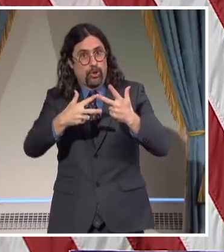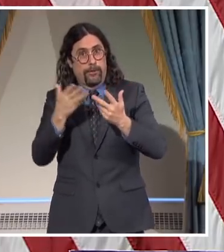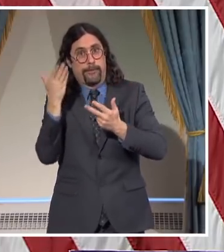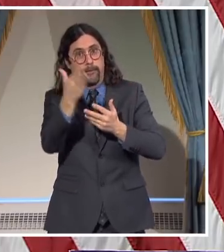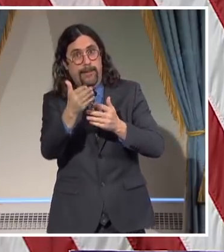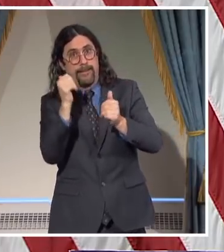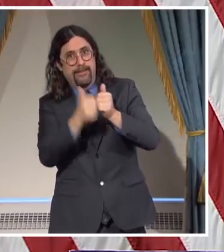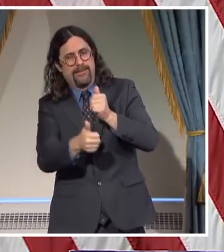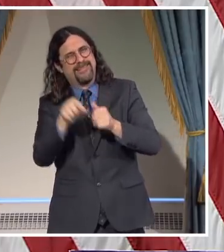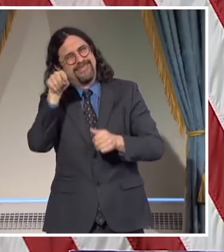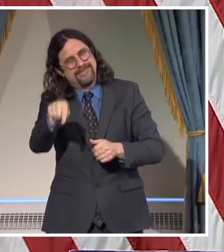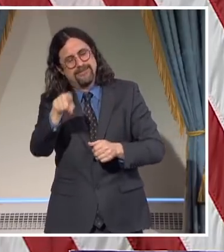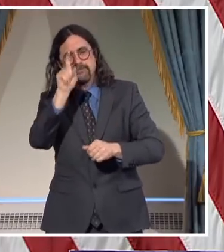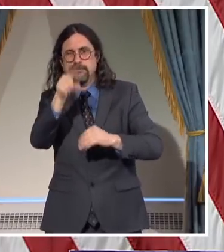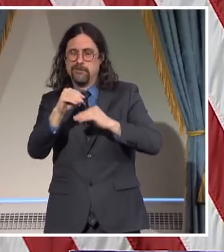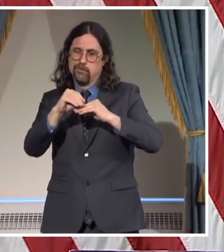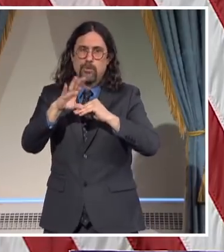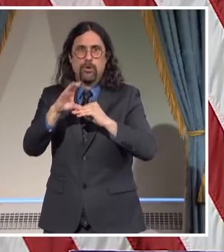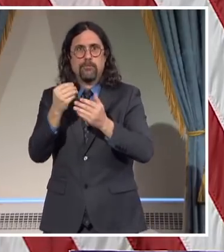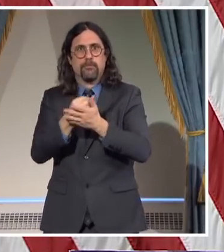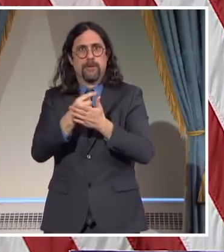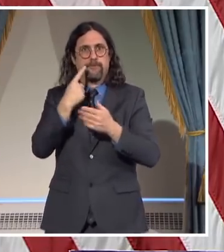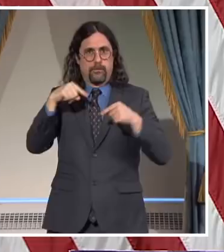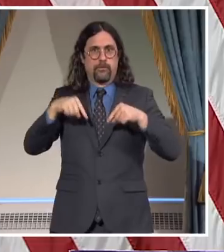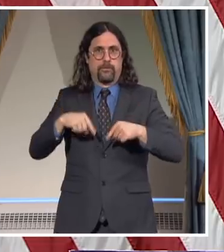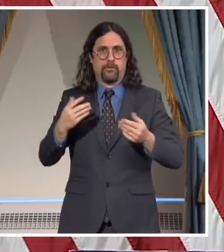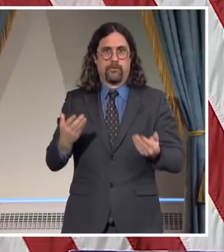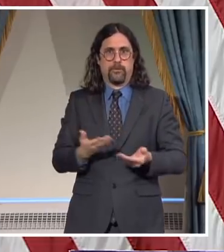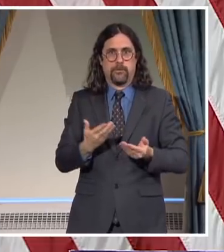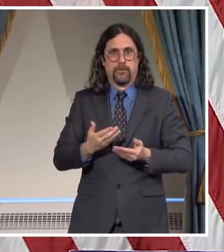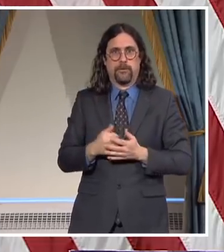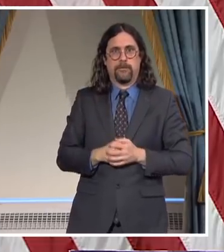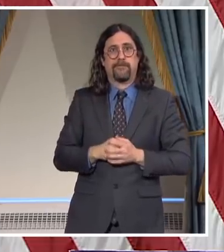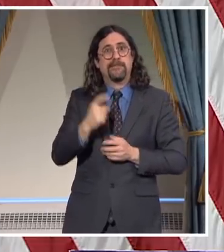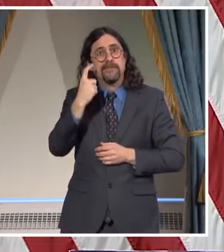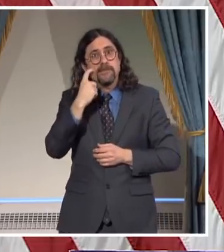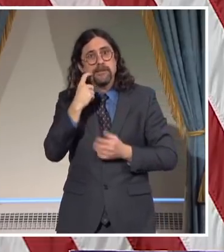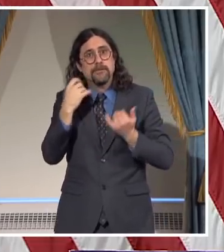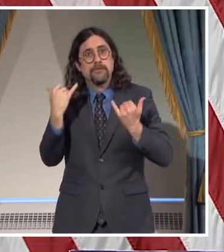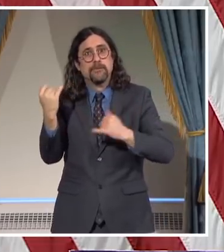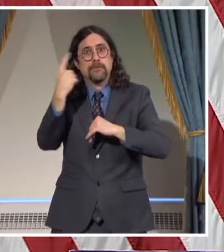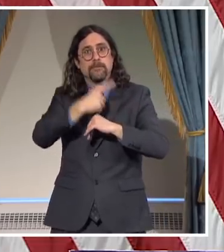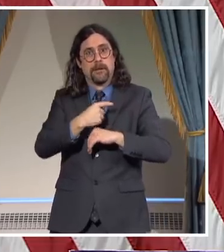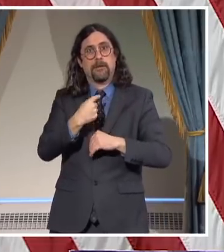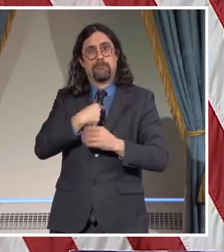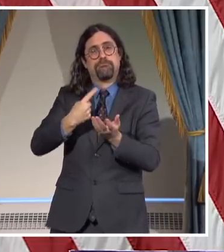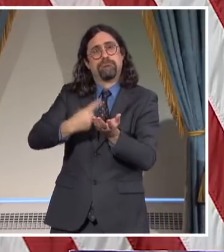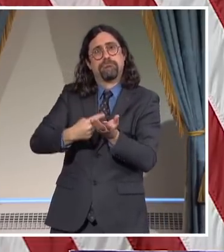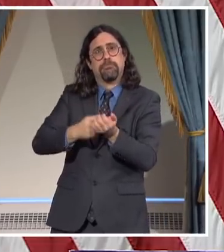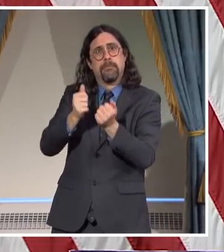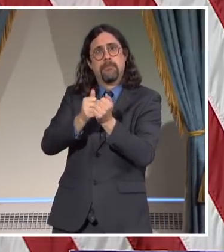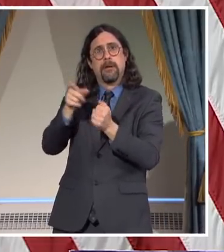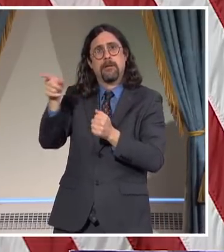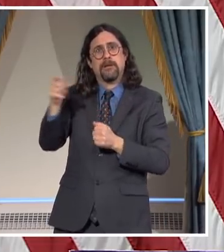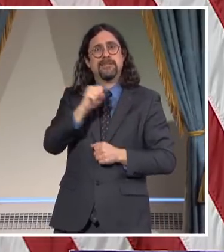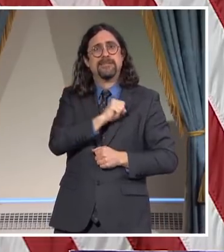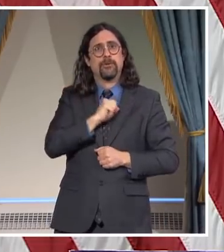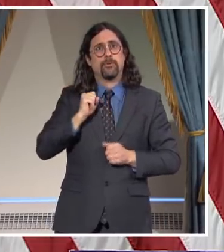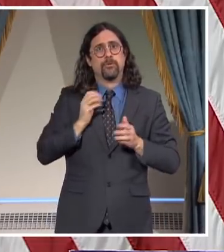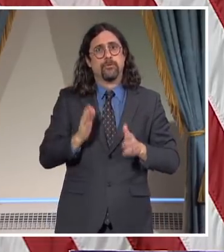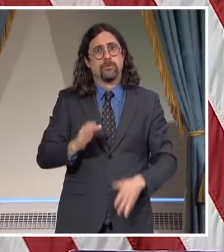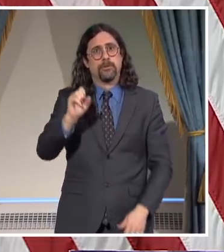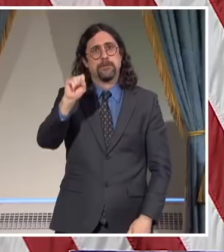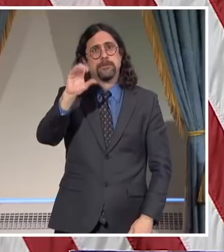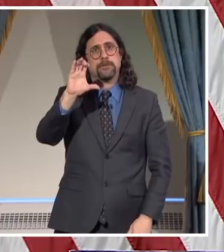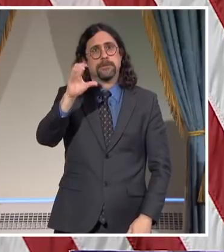spoke with both of them. And I want to thank them because we all know they were the lead negotiators in achieving all the good in